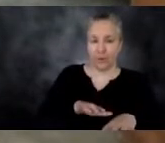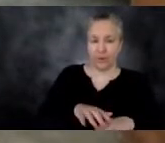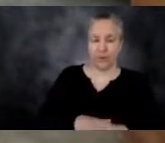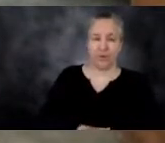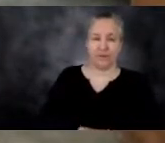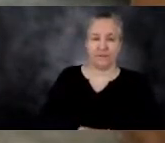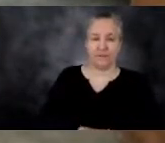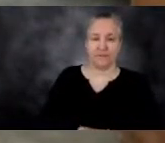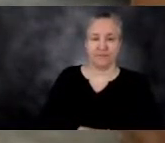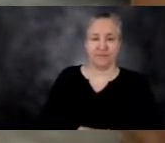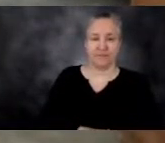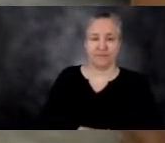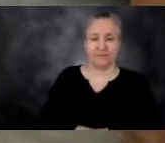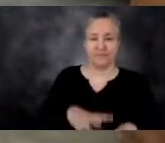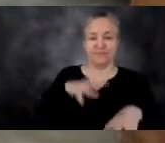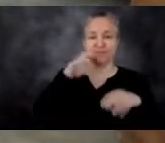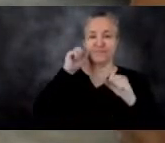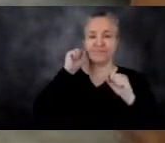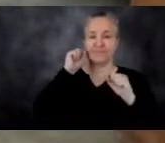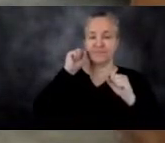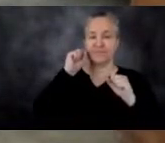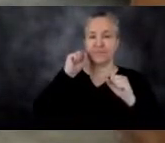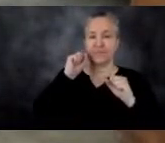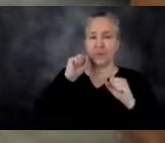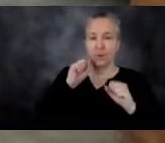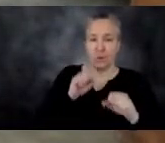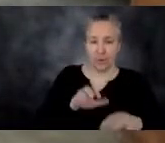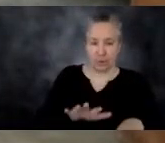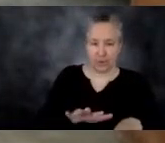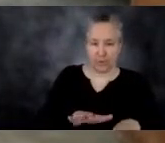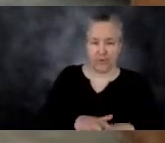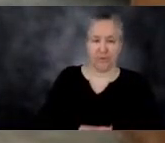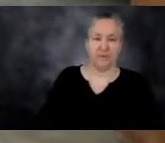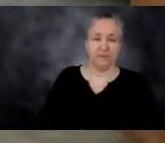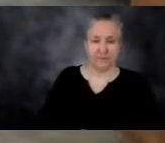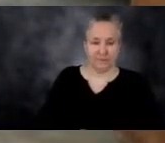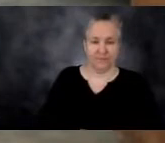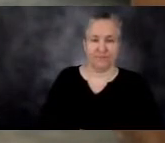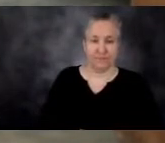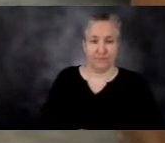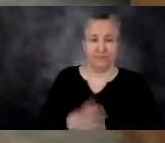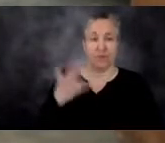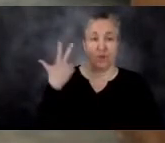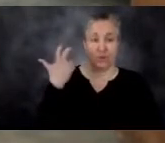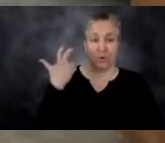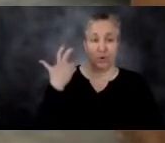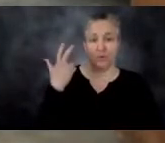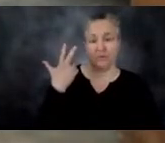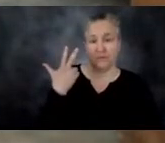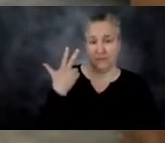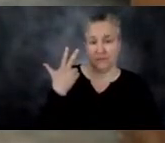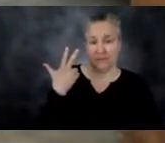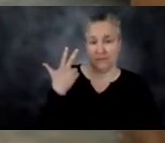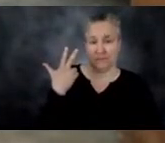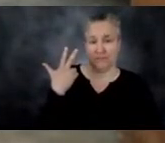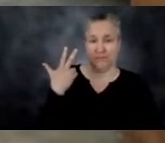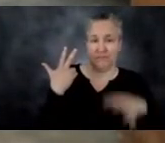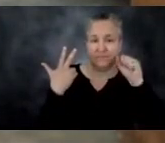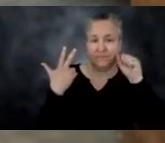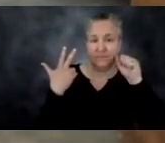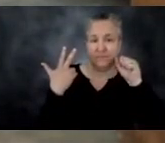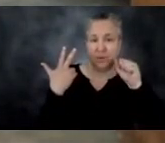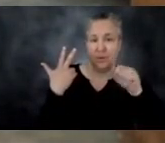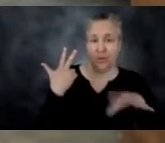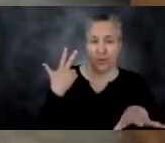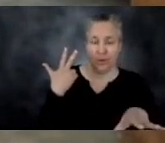up. And down and back up. All right, we've got three more. Inhale down